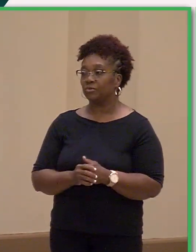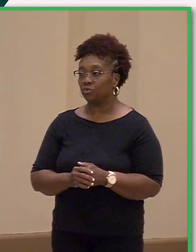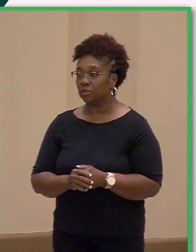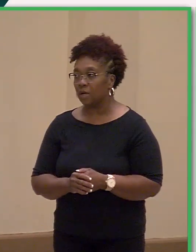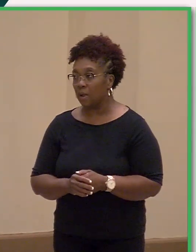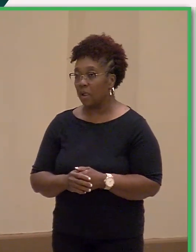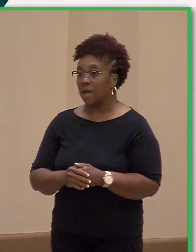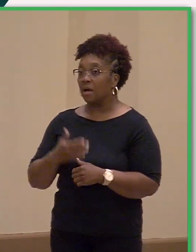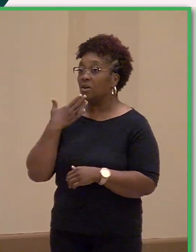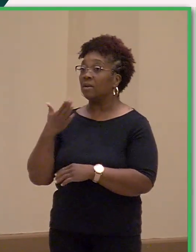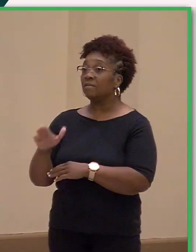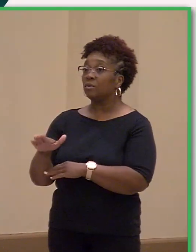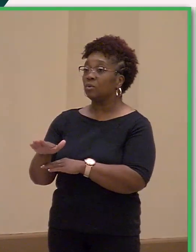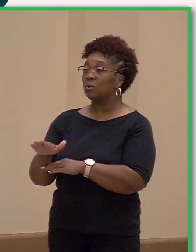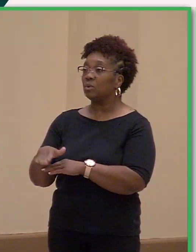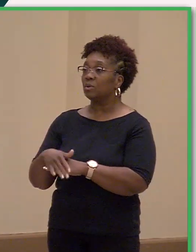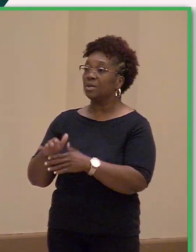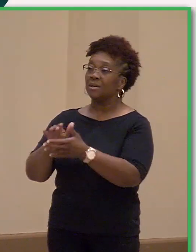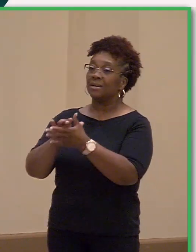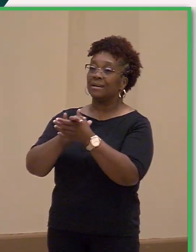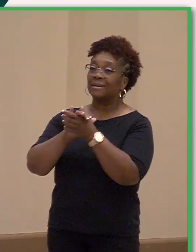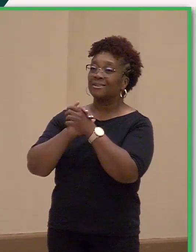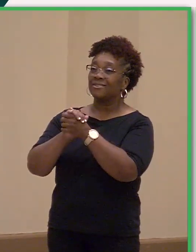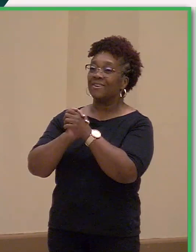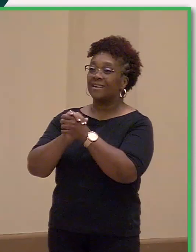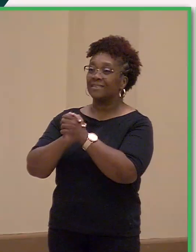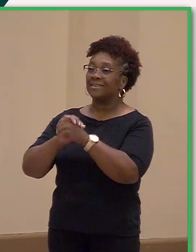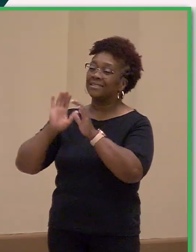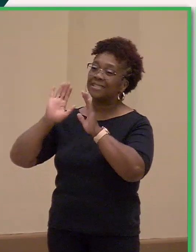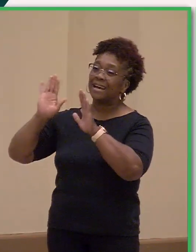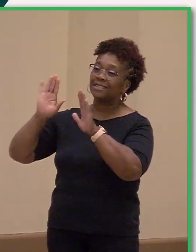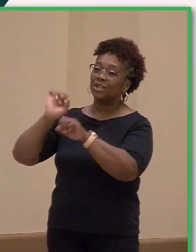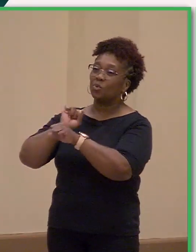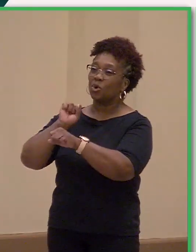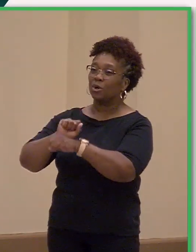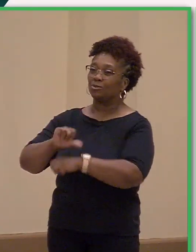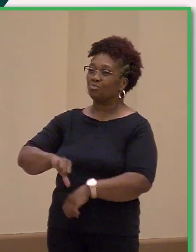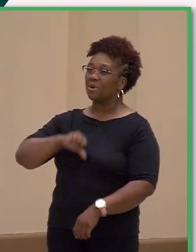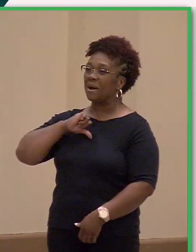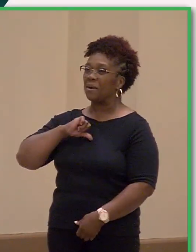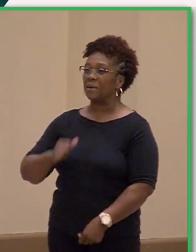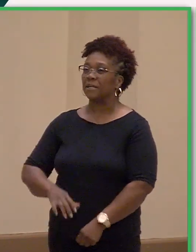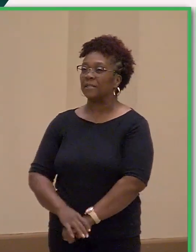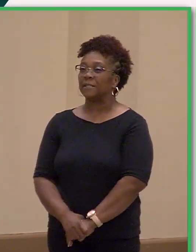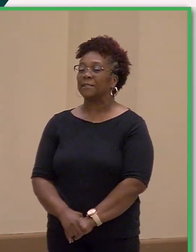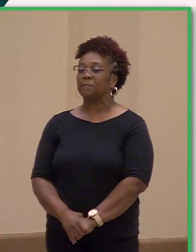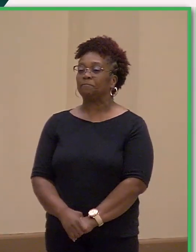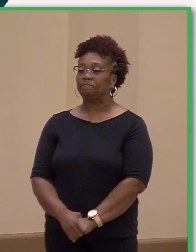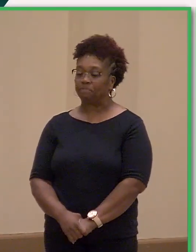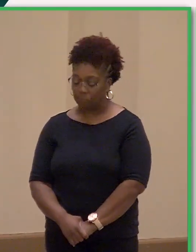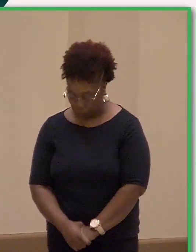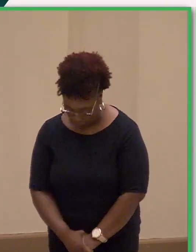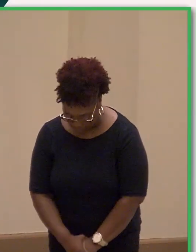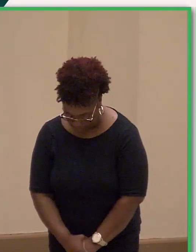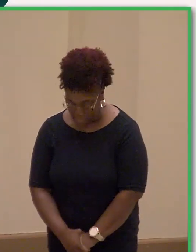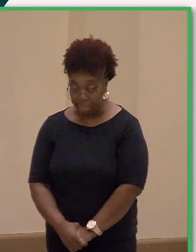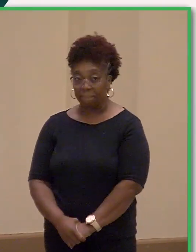Good afternoon. Congratulations, Tyra Moore. Keep up the excellent work. So proud of you. Okay, thank you.